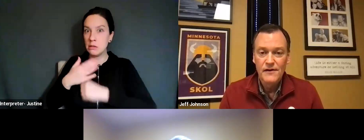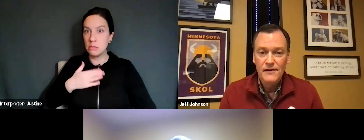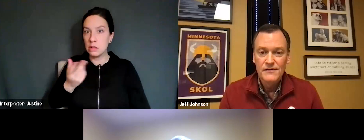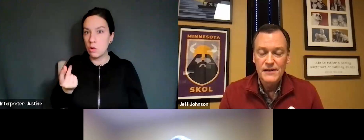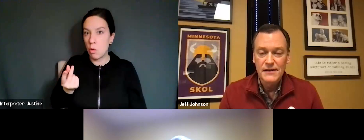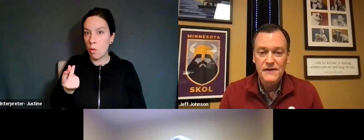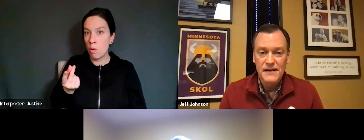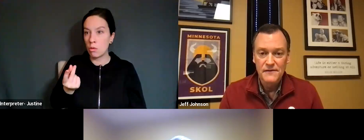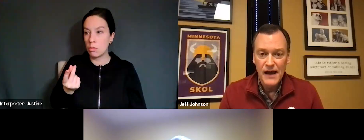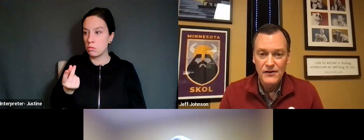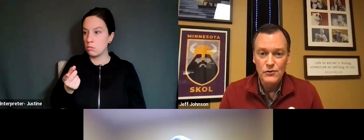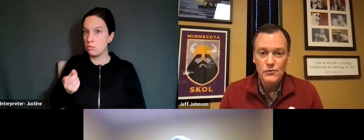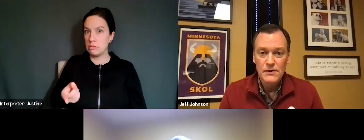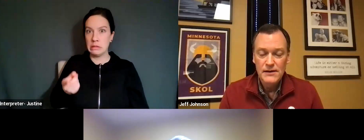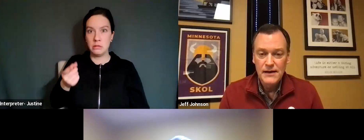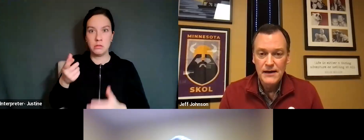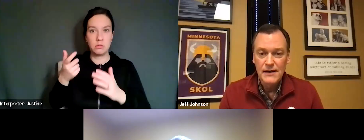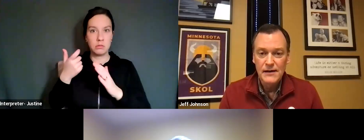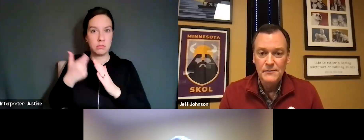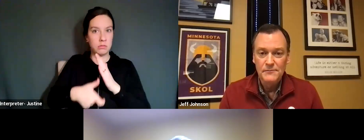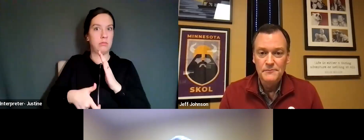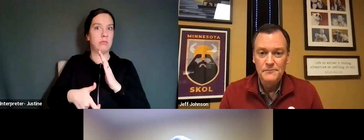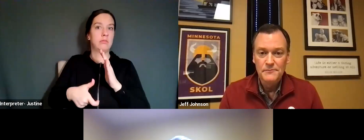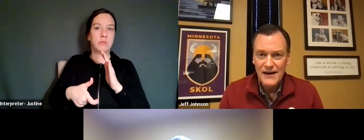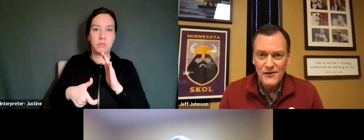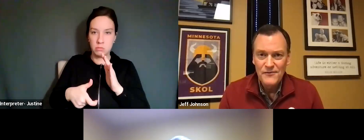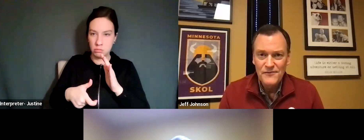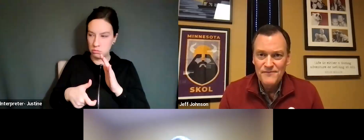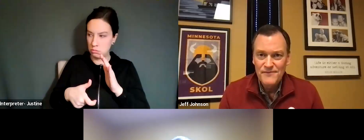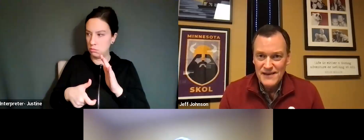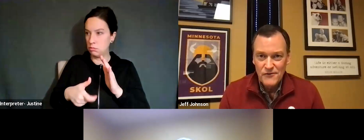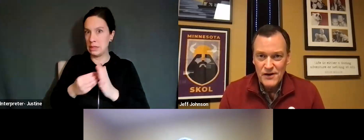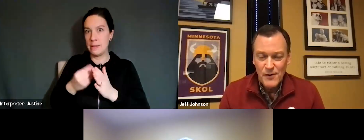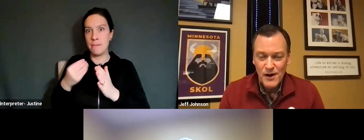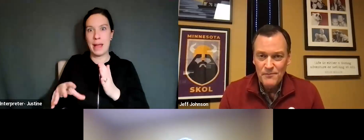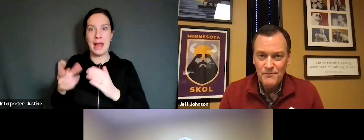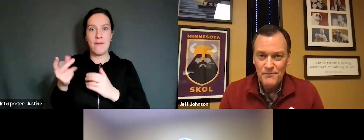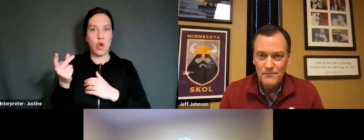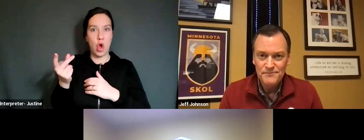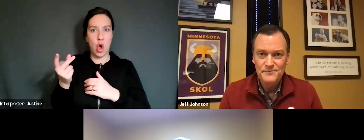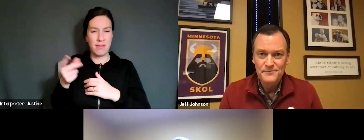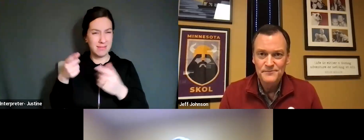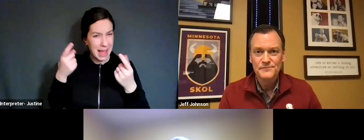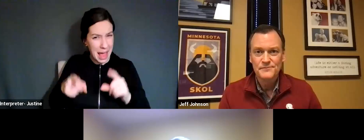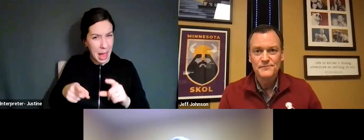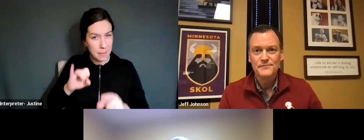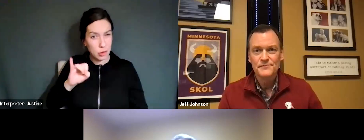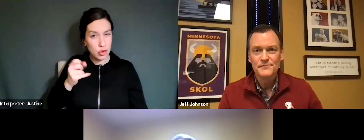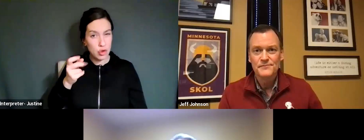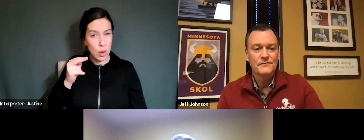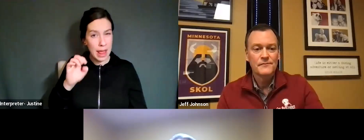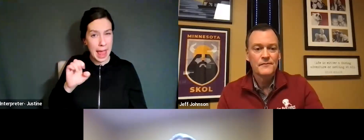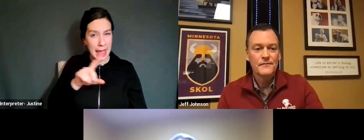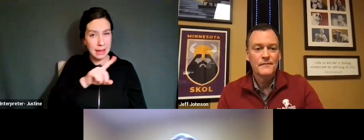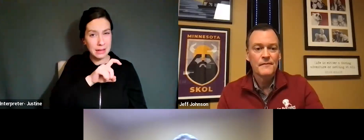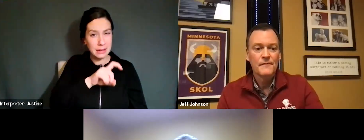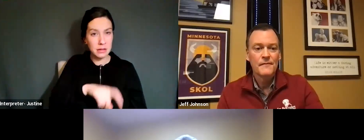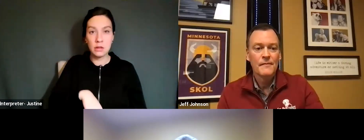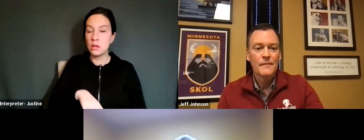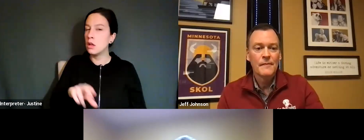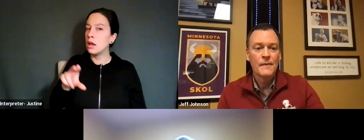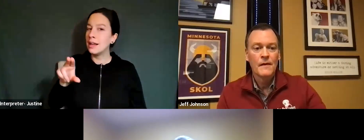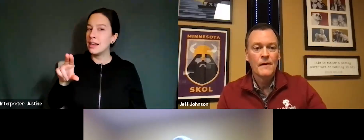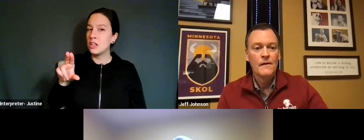of significant value. Julianne, I don't know, has it ever come up? No, it hasn't come up. And I